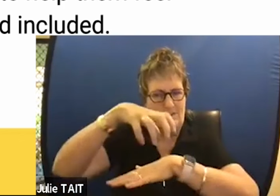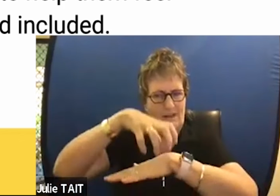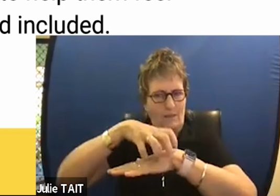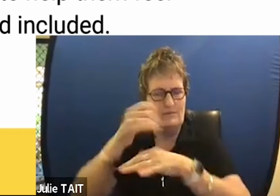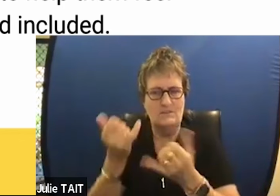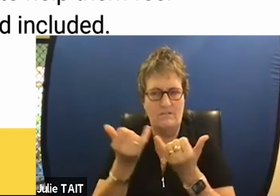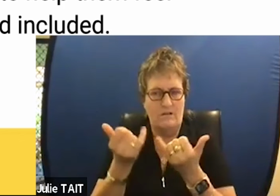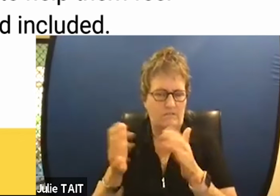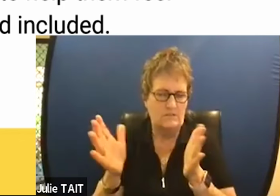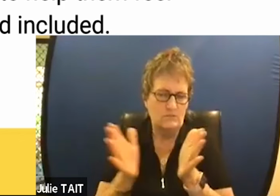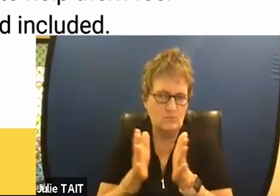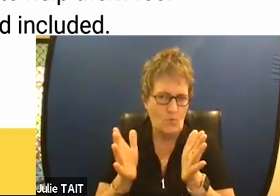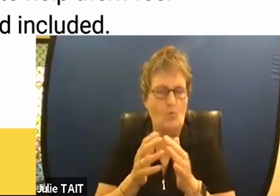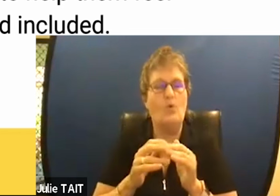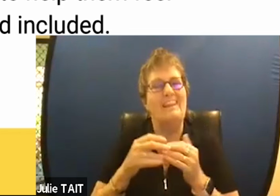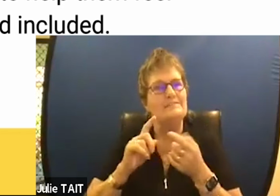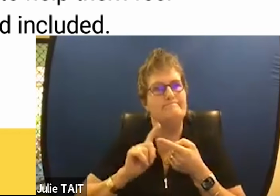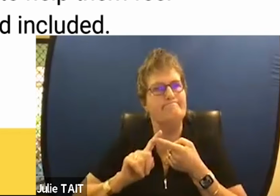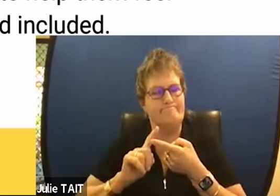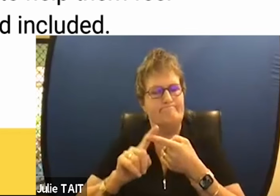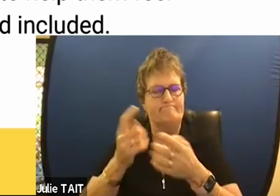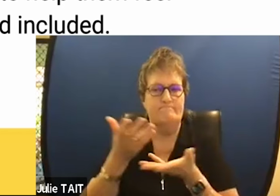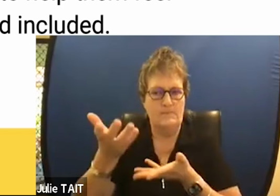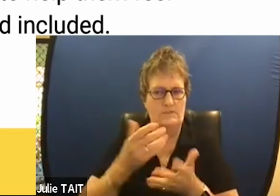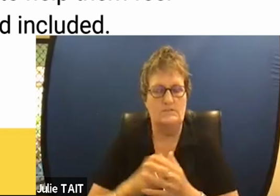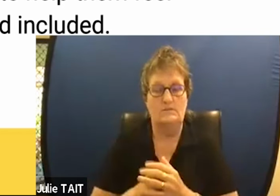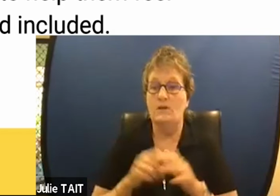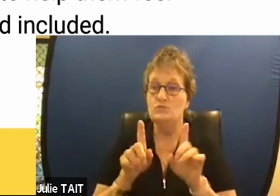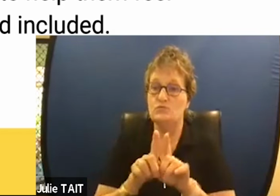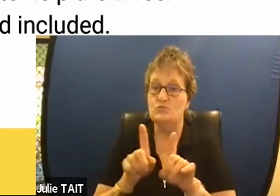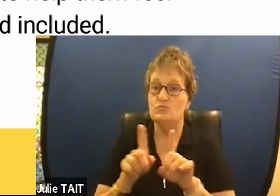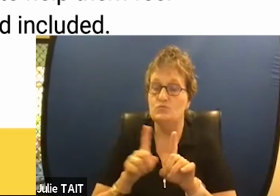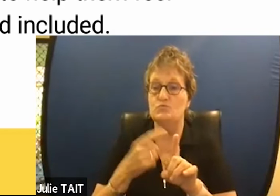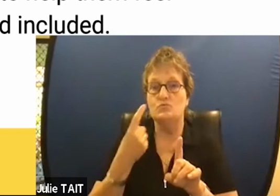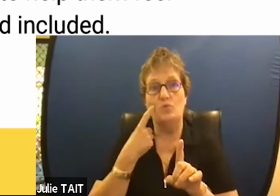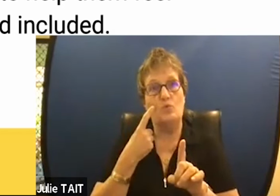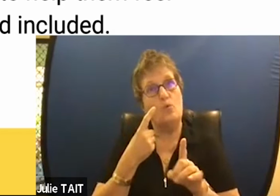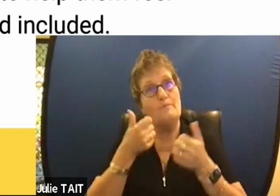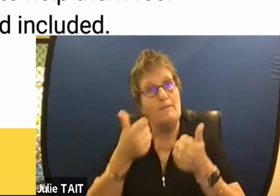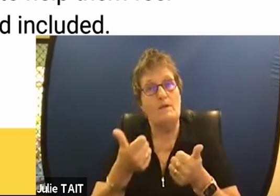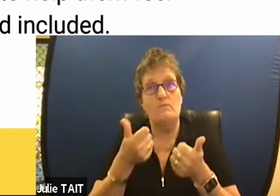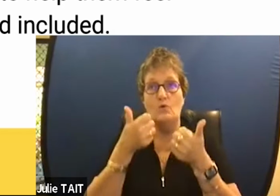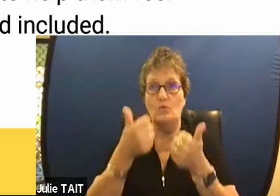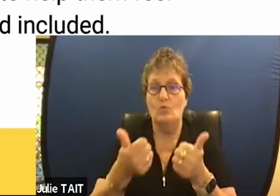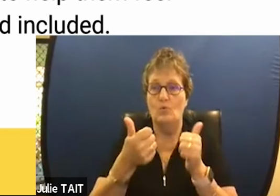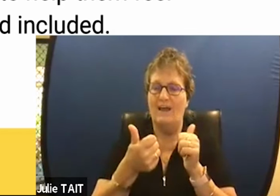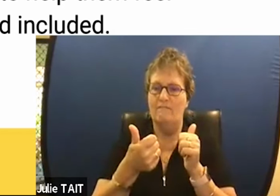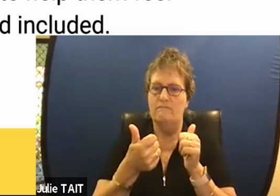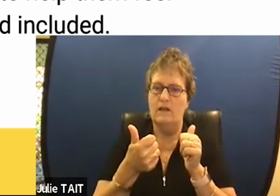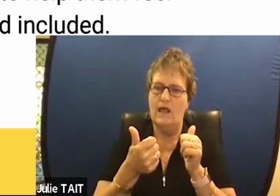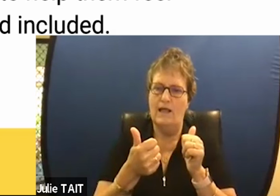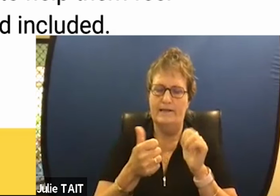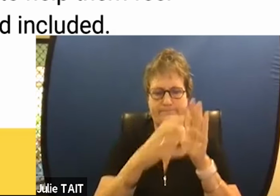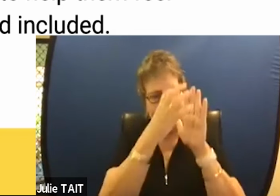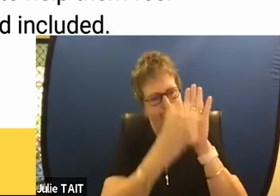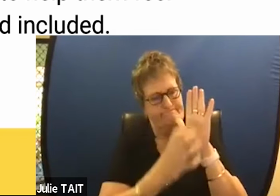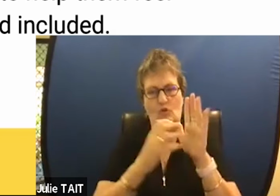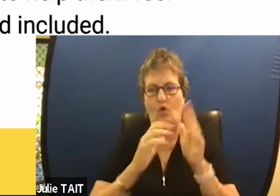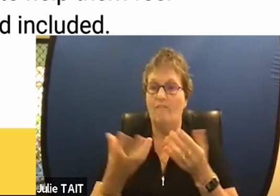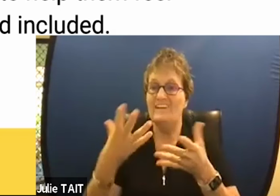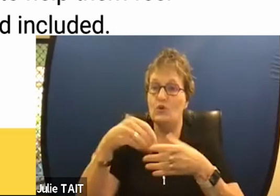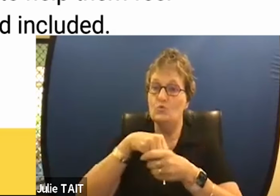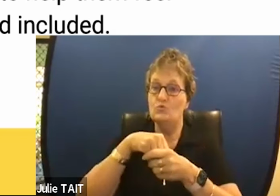That's an ongoing discussion. But they also suggested bringing a statement of inclusion into classes, which I will show you an example of